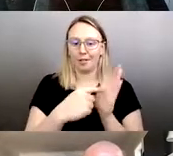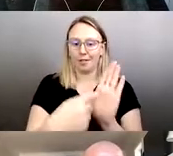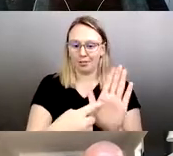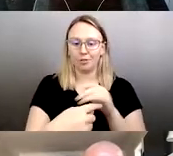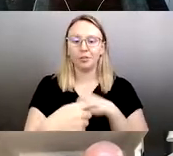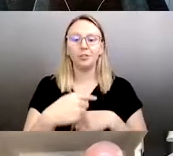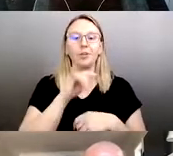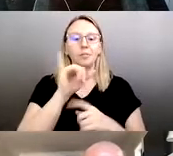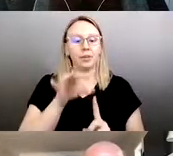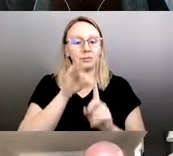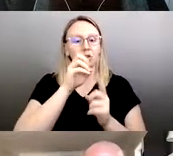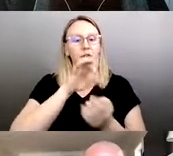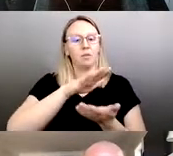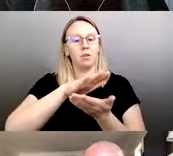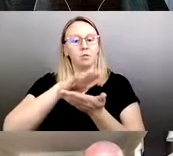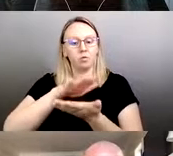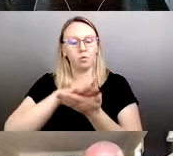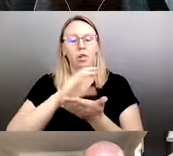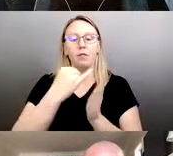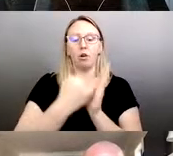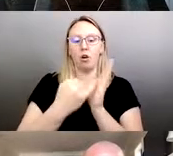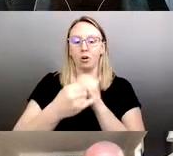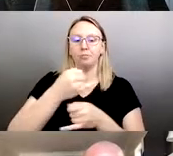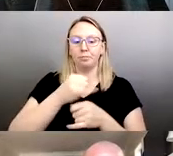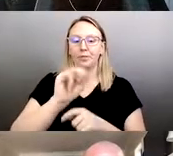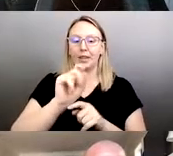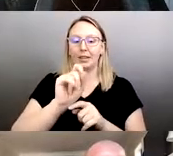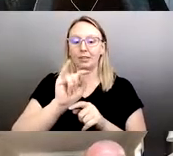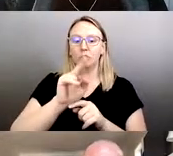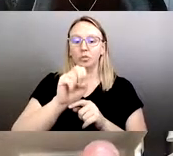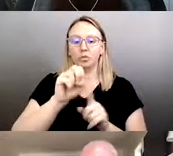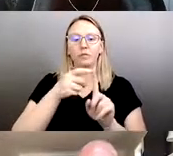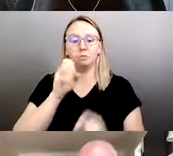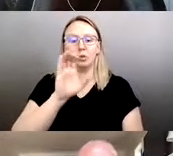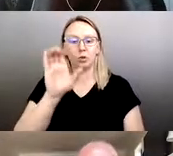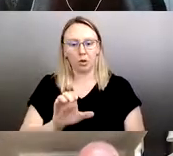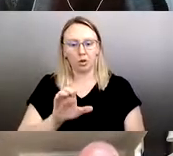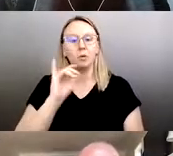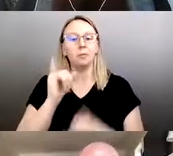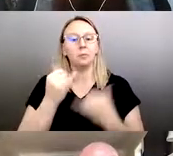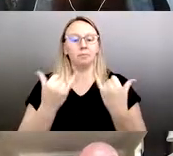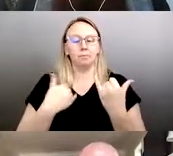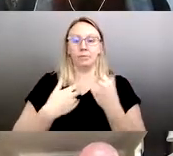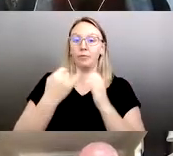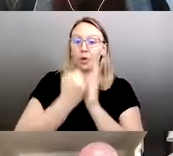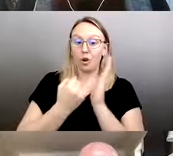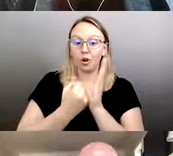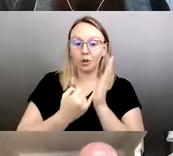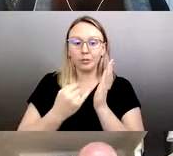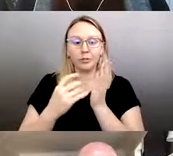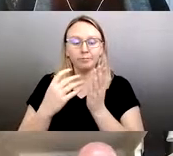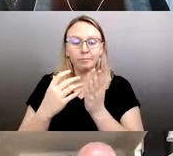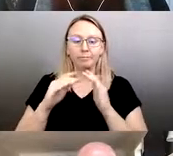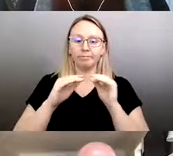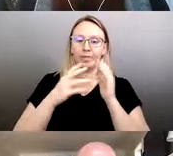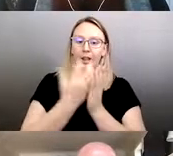Art Institute of Chicago that exists as a artist study collection and archive preserved intact as a house museum in the